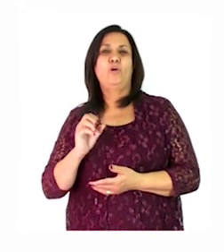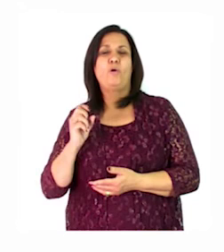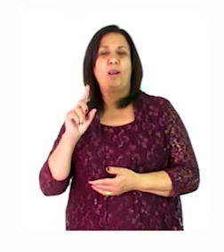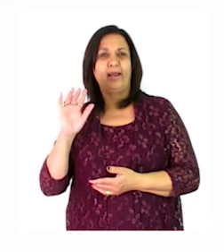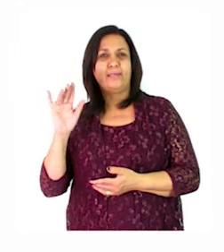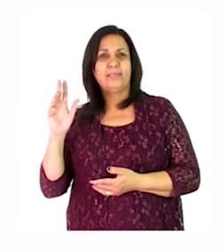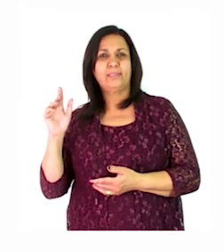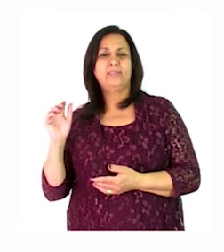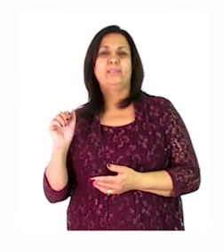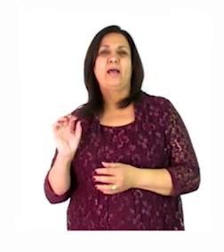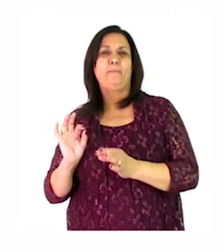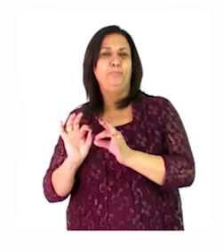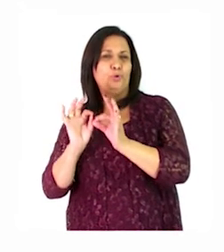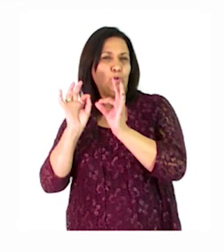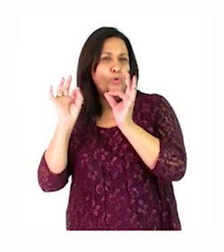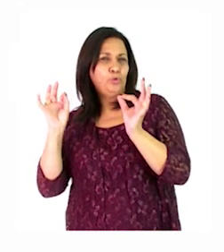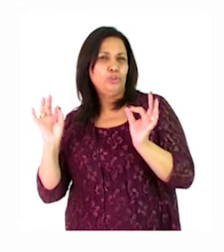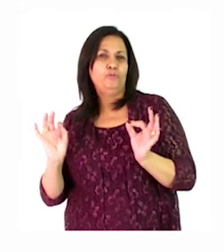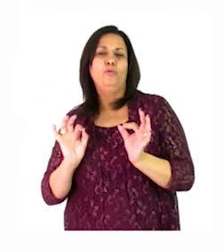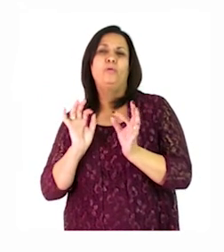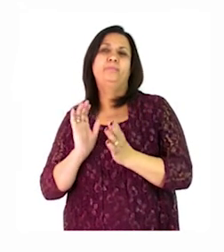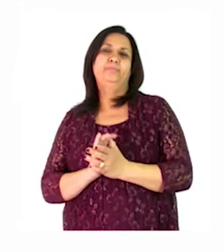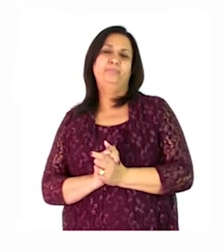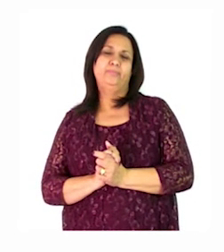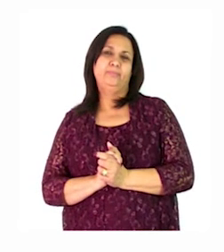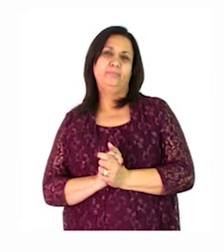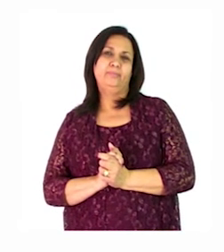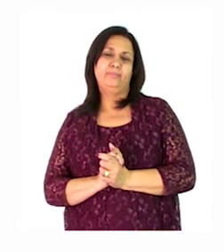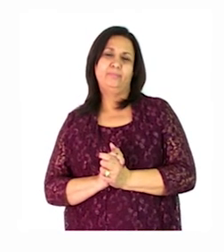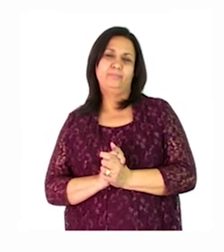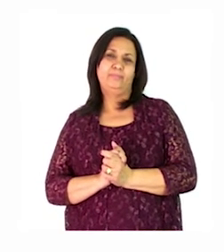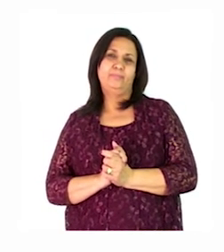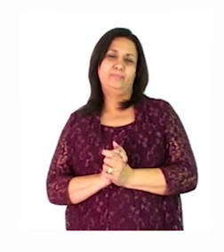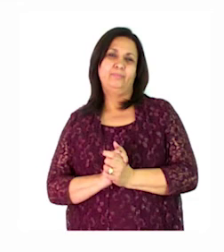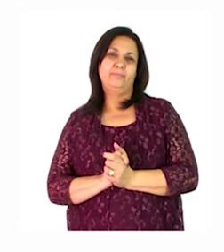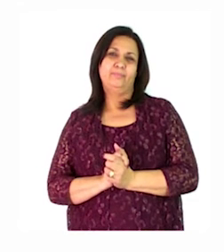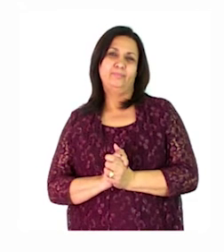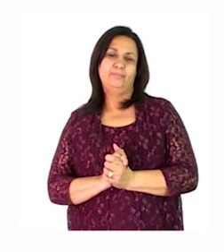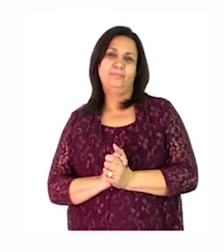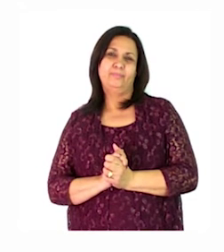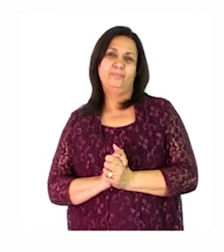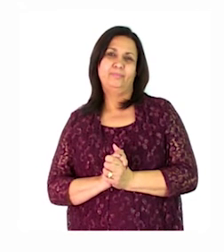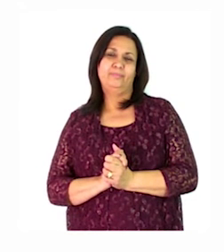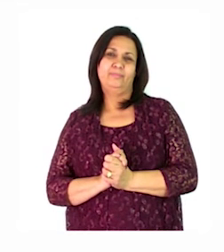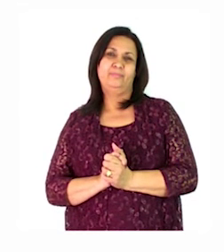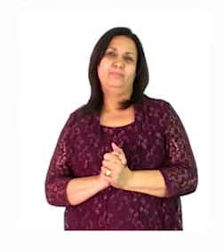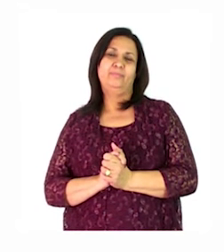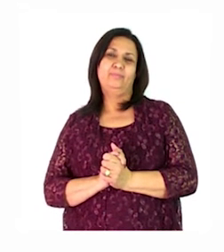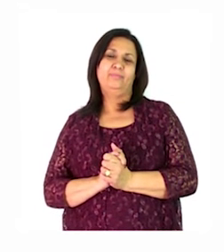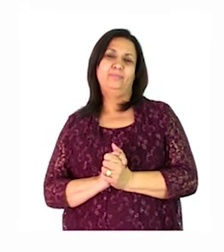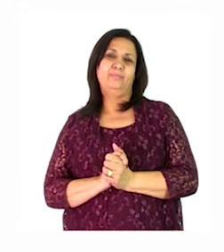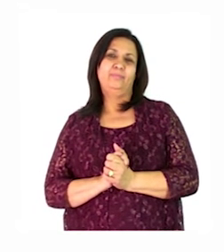line. And if they are tall letters, you need to start right from the top, straight down,